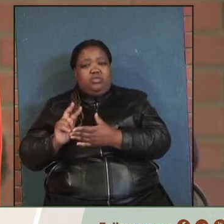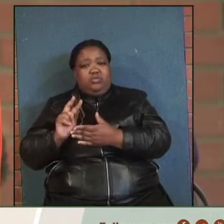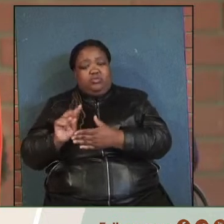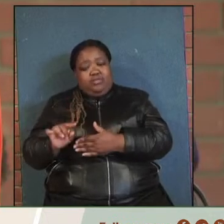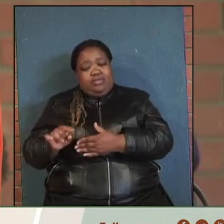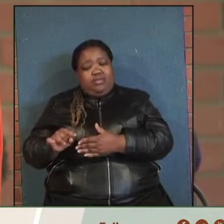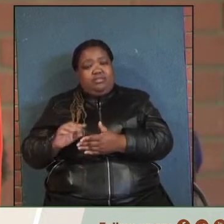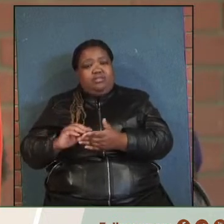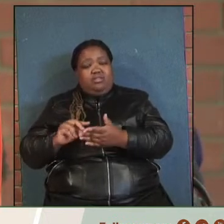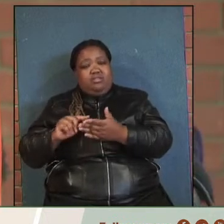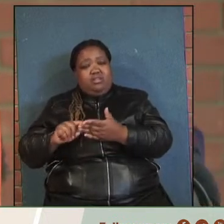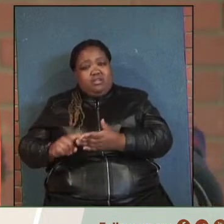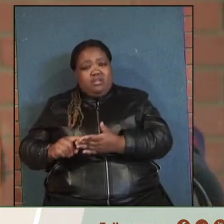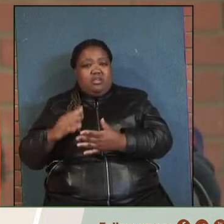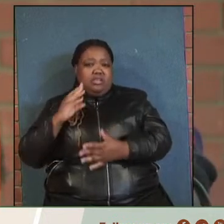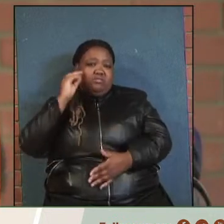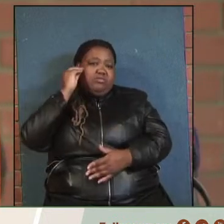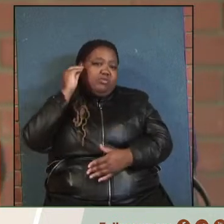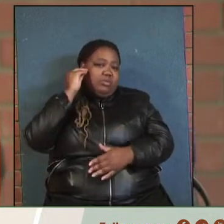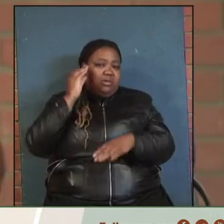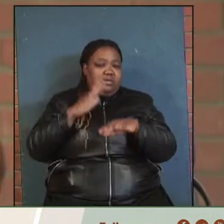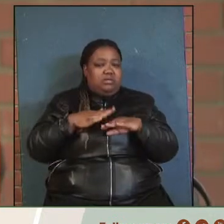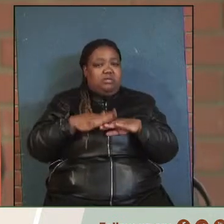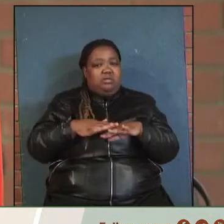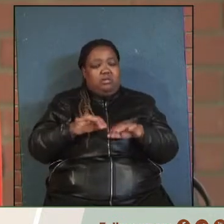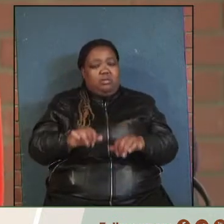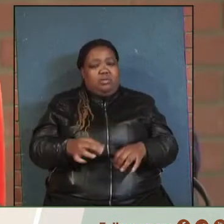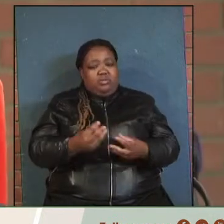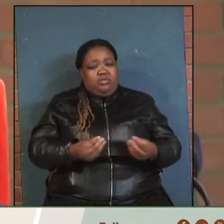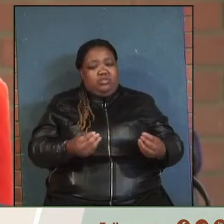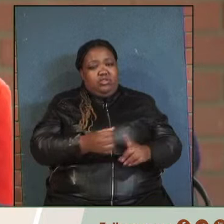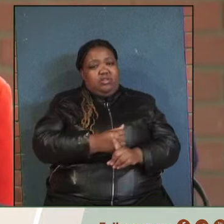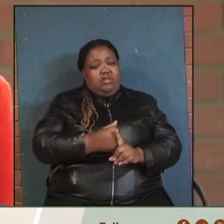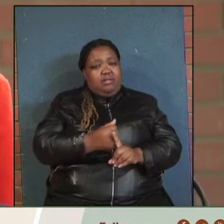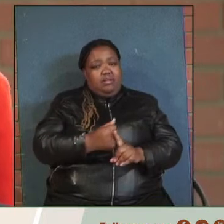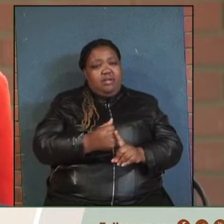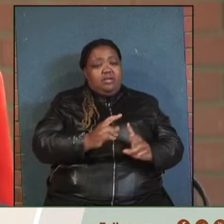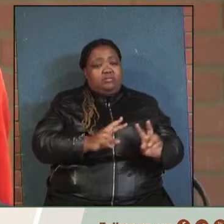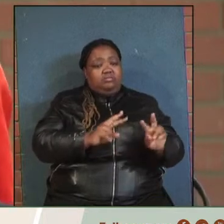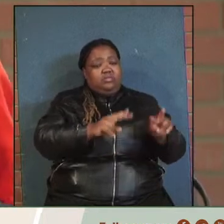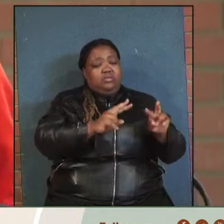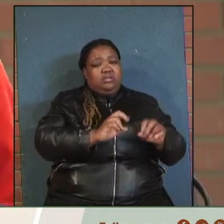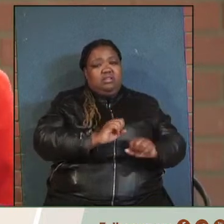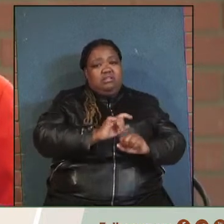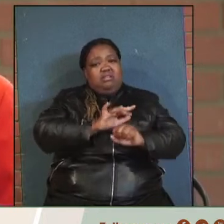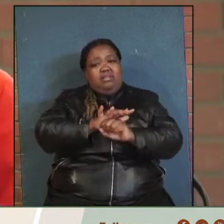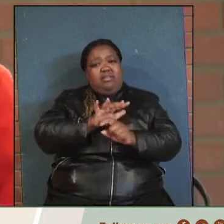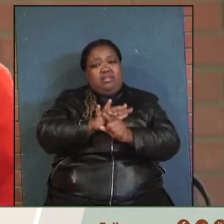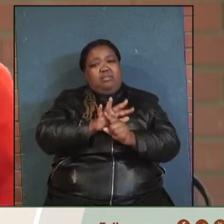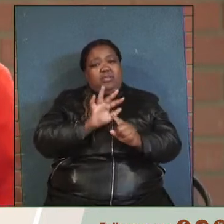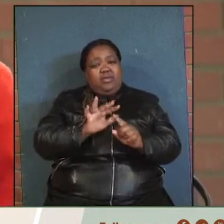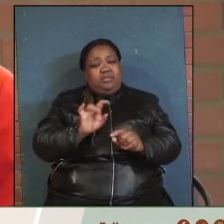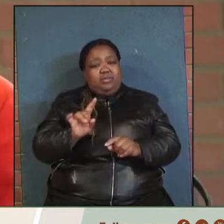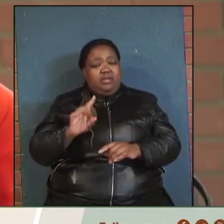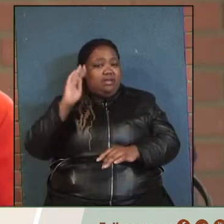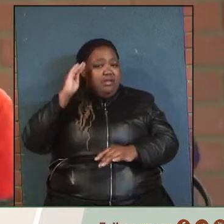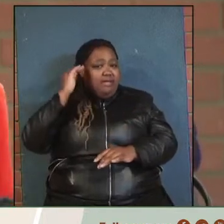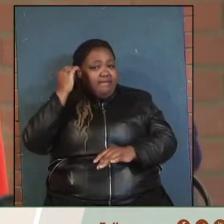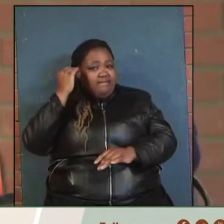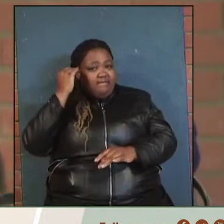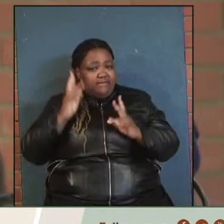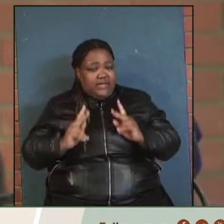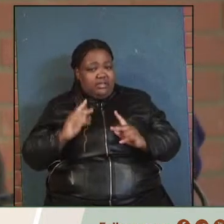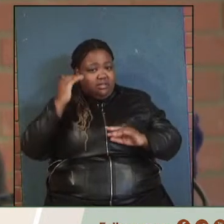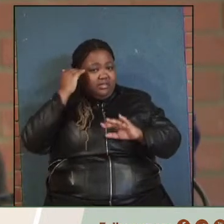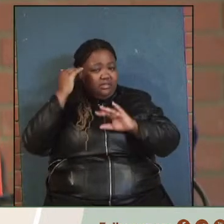for information. The impact of child abuse and neglect is often discussed in terms of physical, psychological, behavioral,